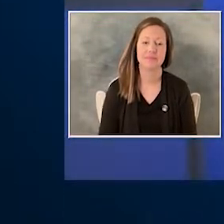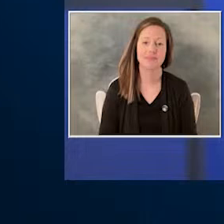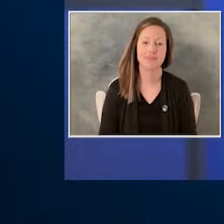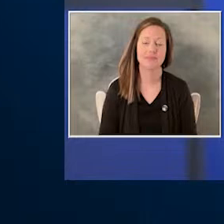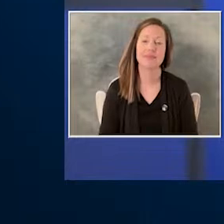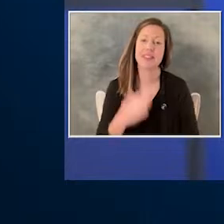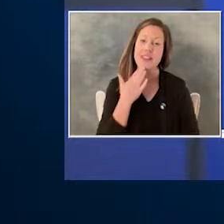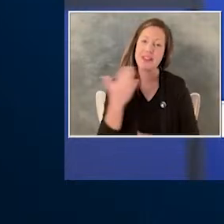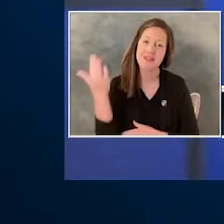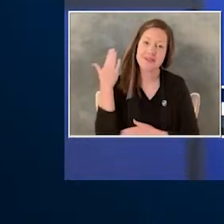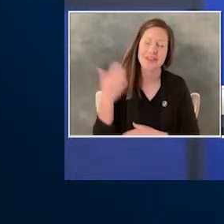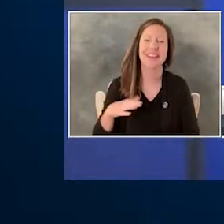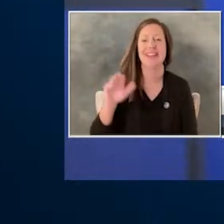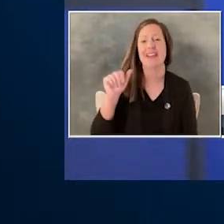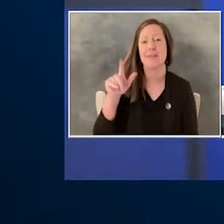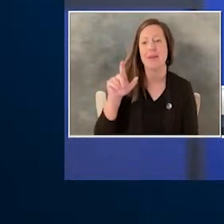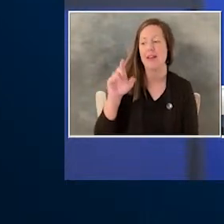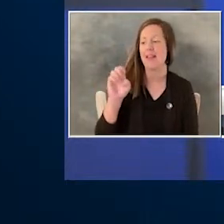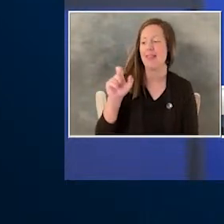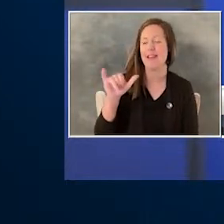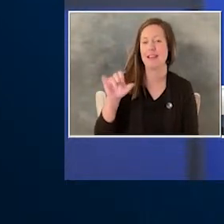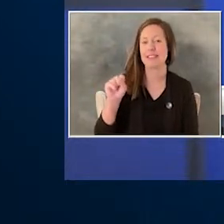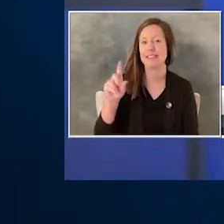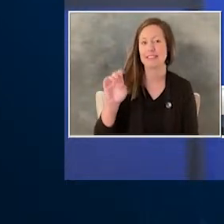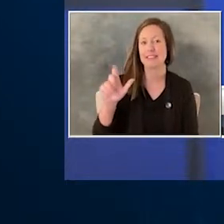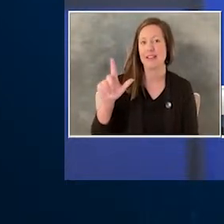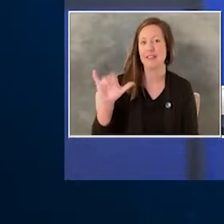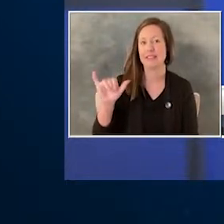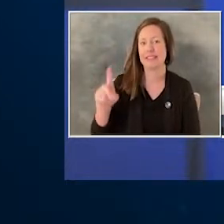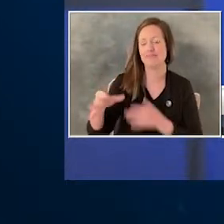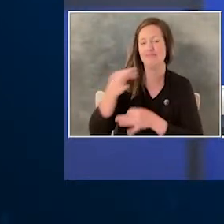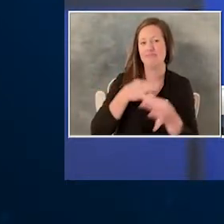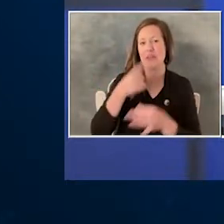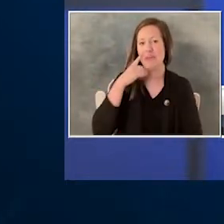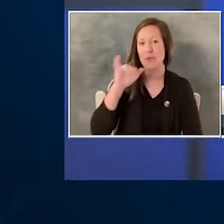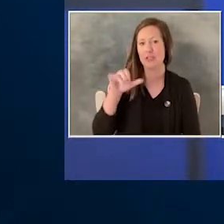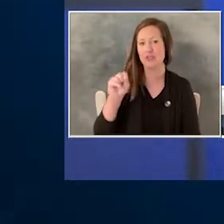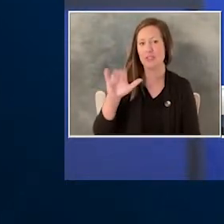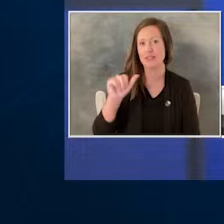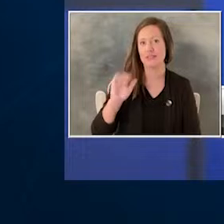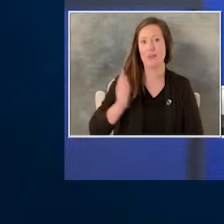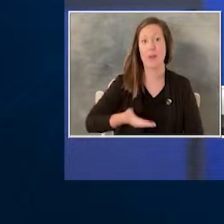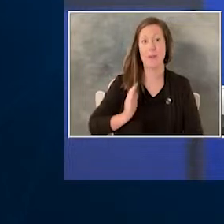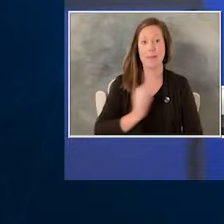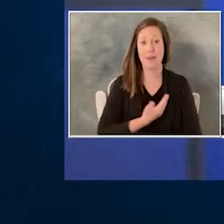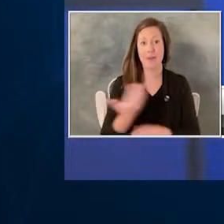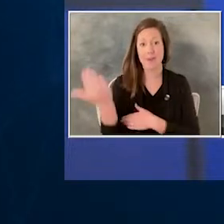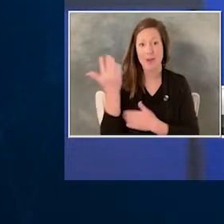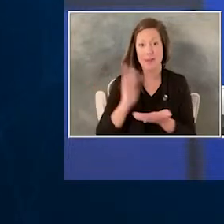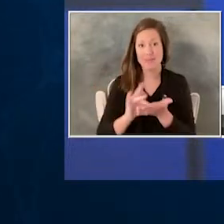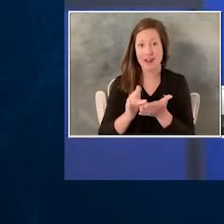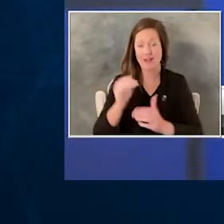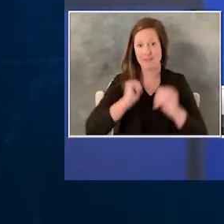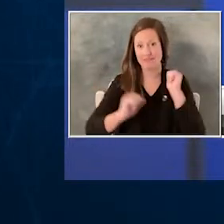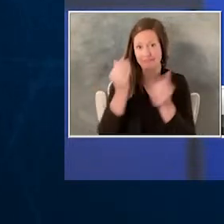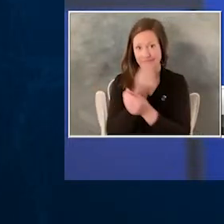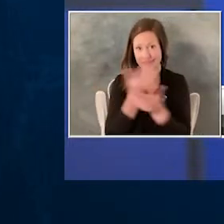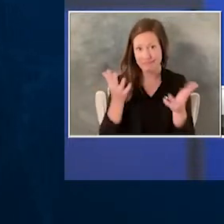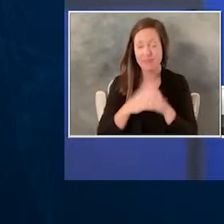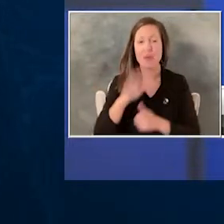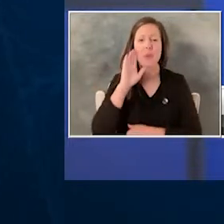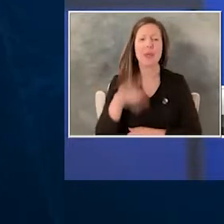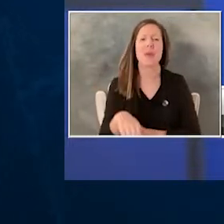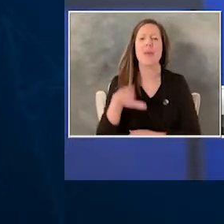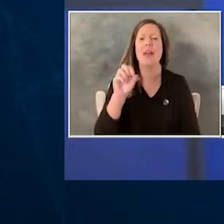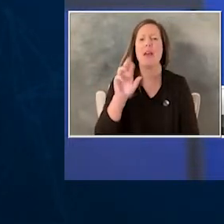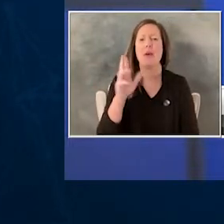Good morning, I'm Alexis Del Cid in for Jessica Lovell. Welcome to the Morning Medical Update. We all know that organ donations save lives. And